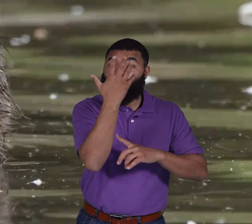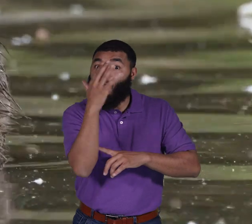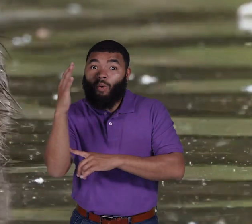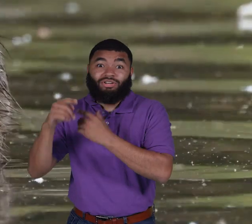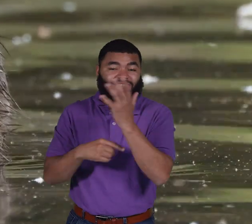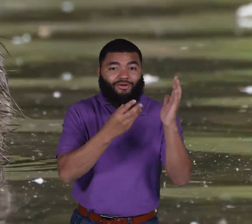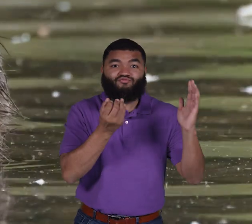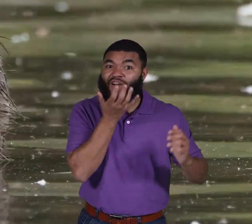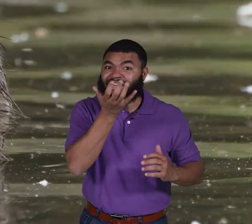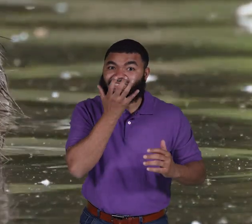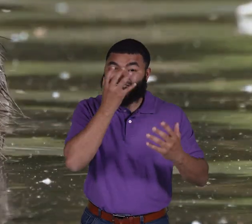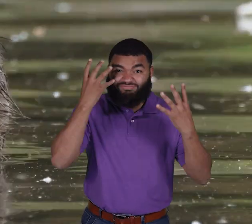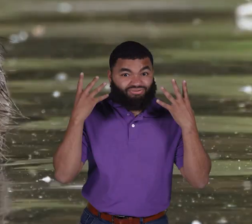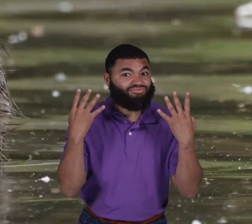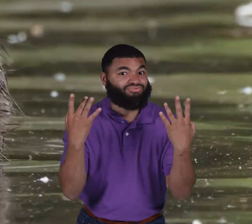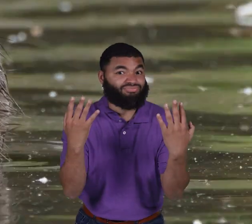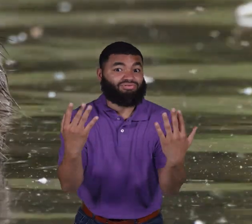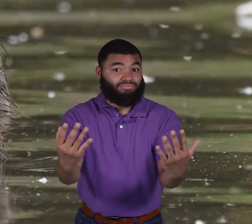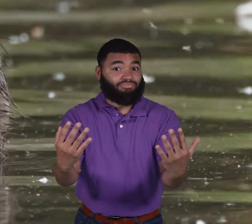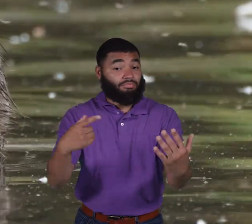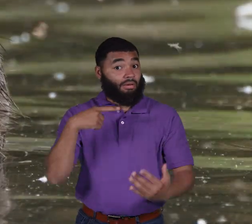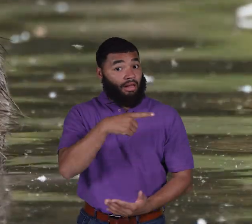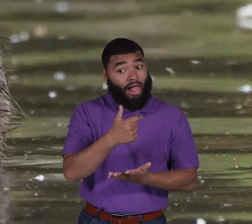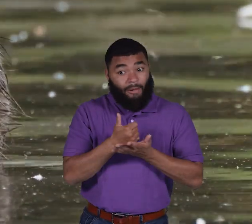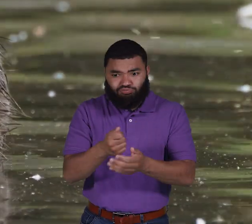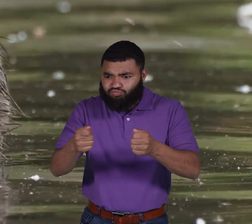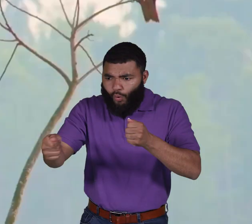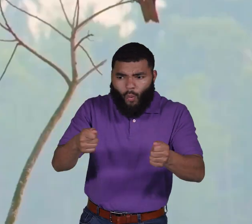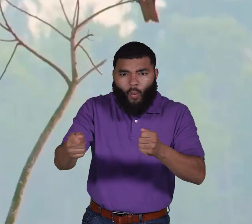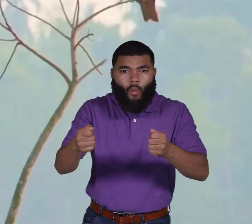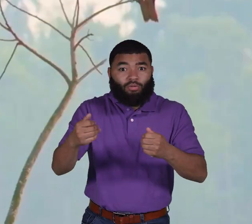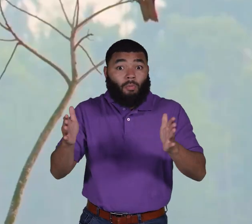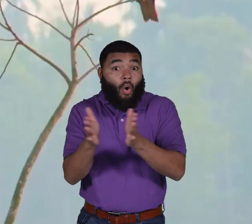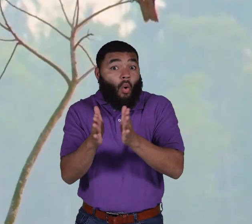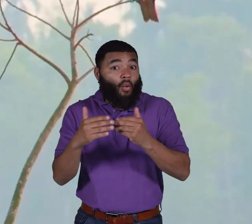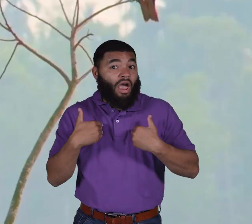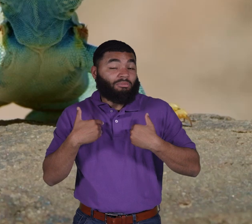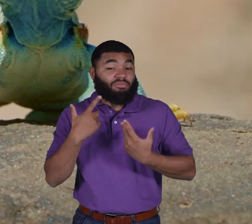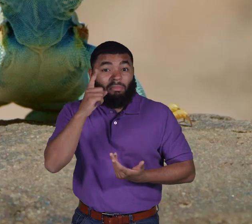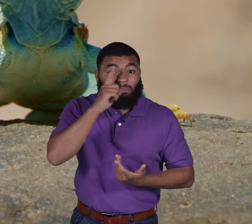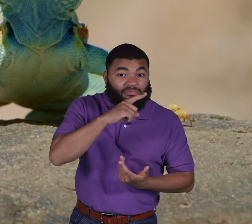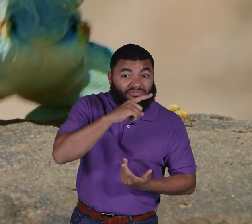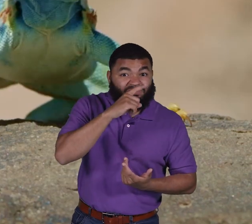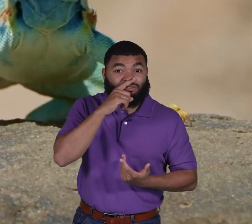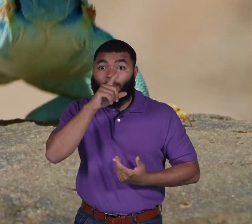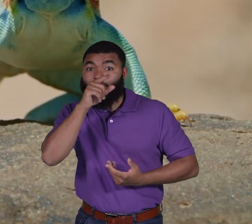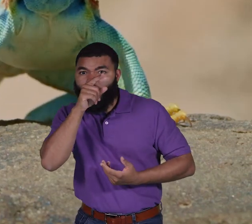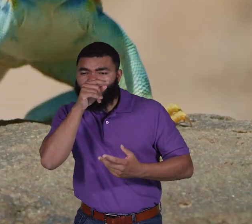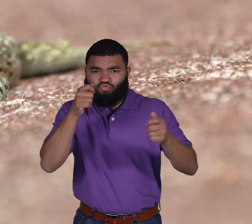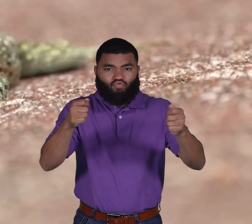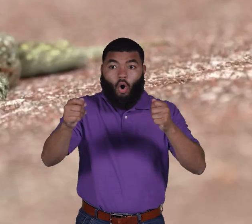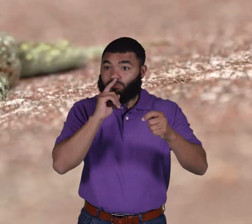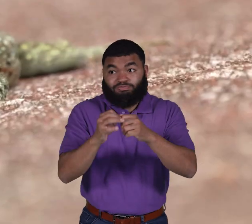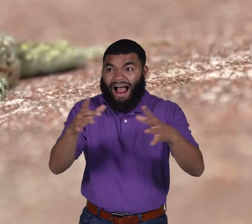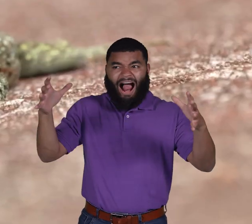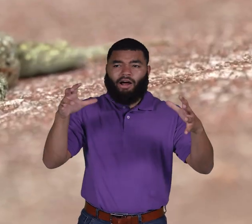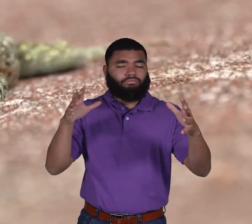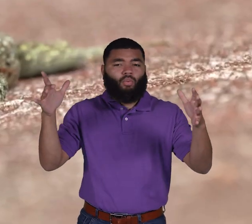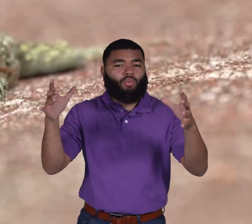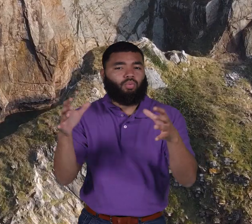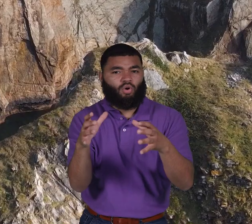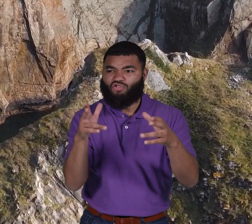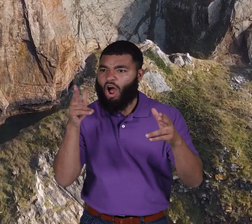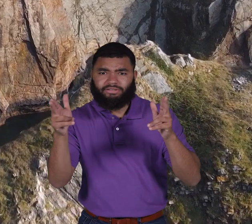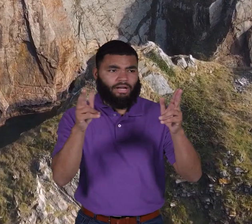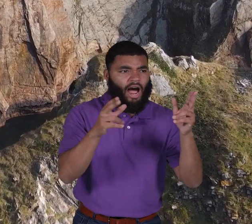help control the populations of small animals like rodents and birds. By hunting these animals, pythons help